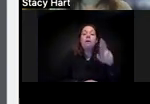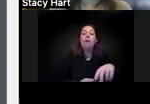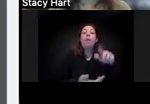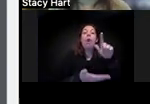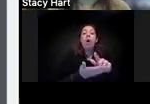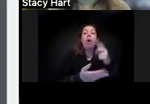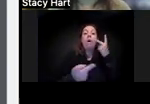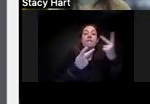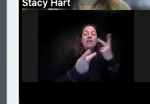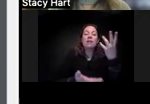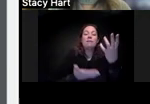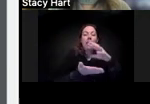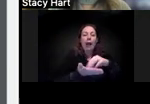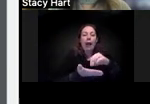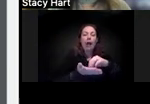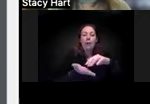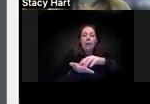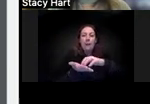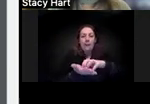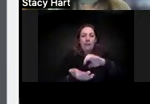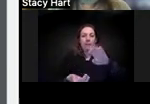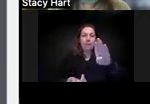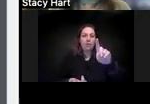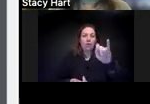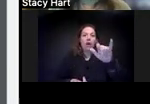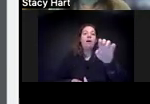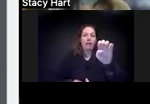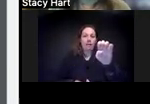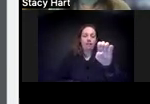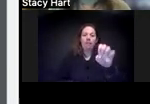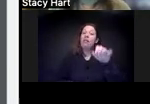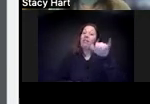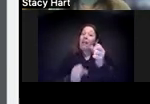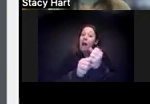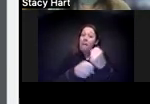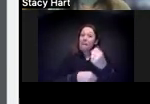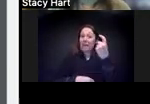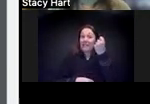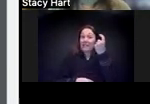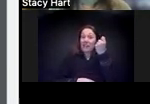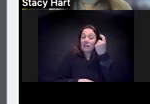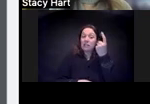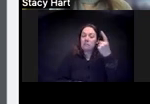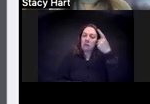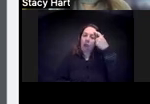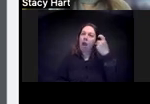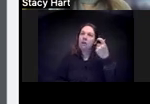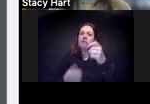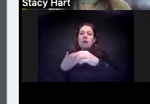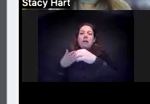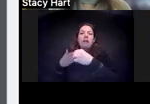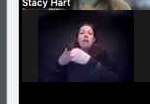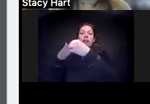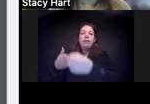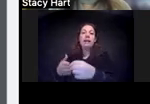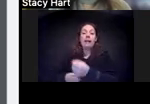maybe 10%, give or take. And this makes sense given the leading cause of loss